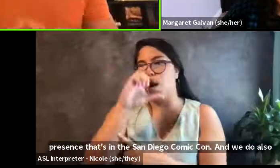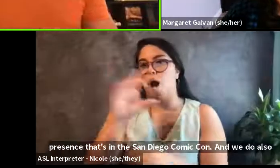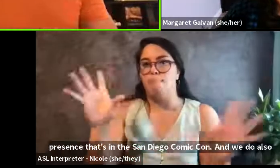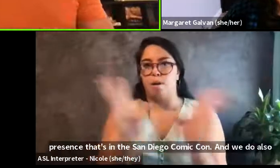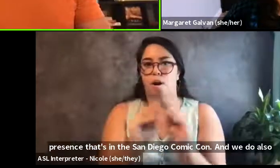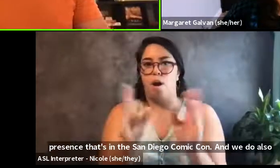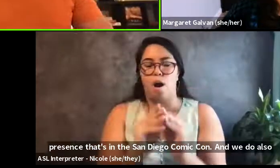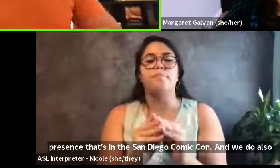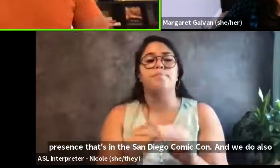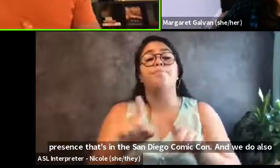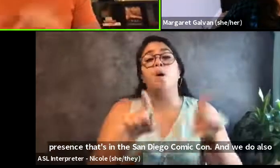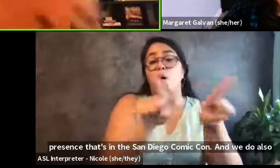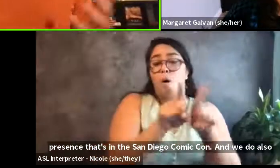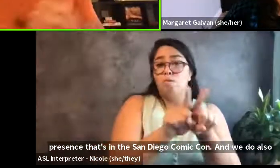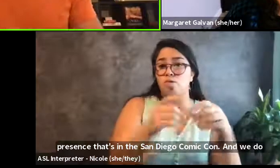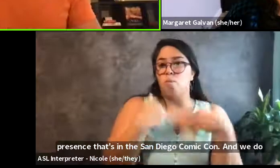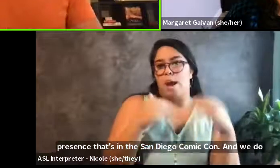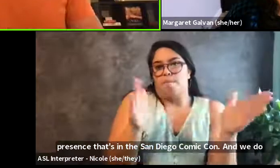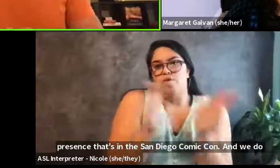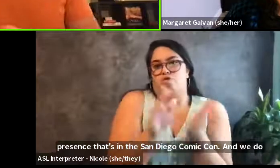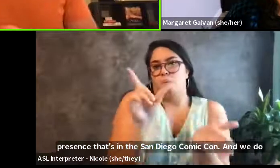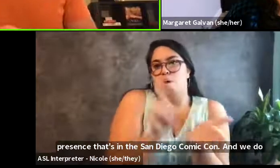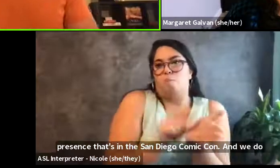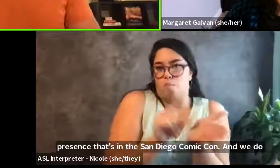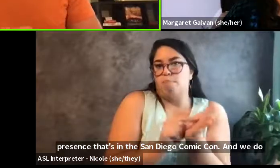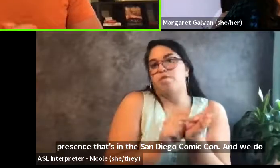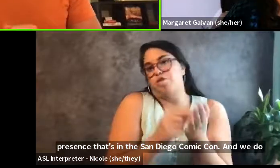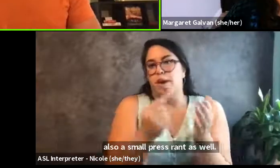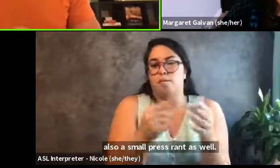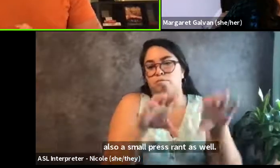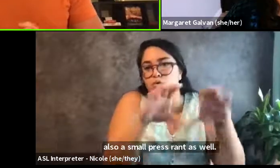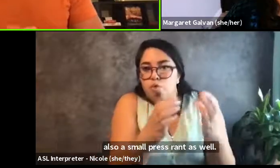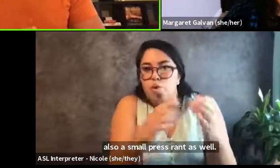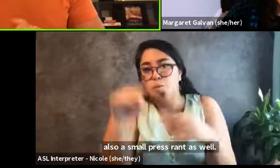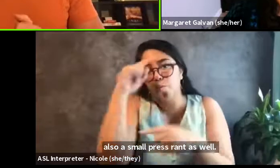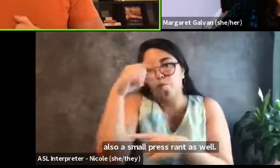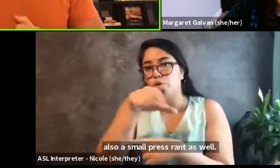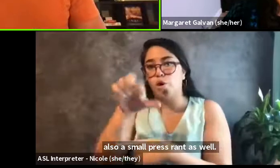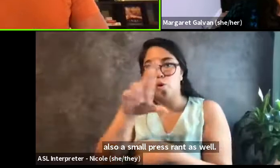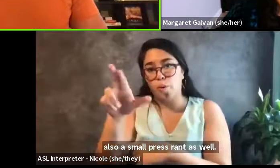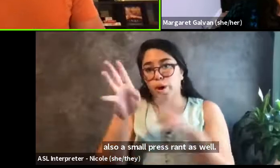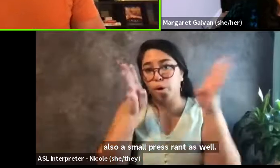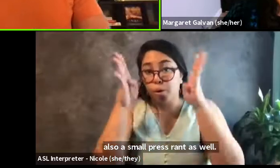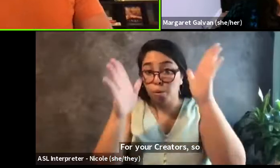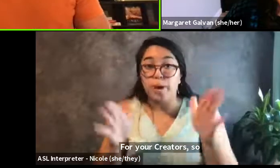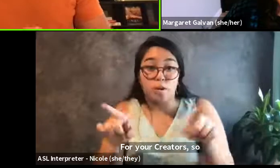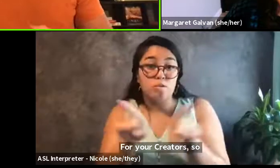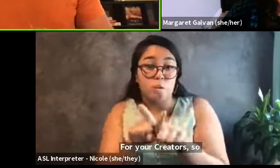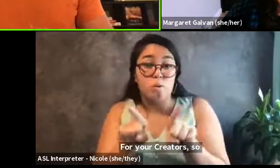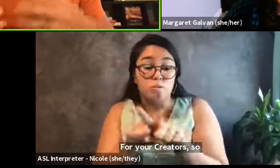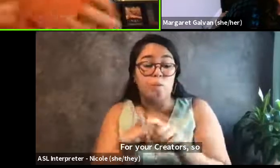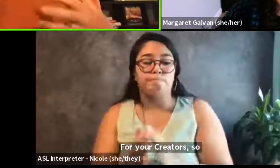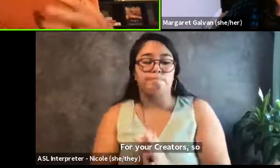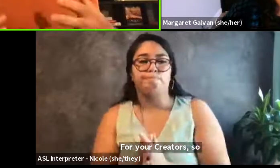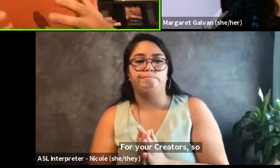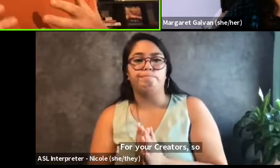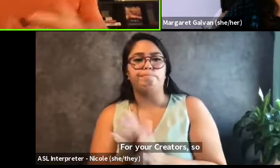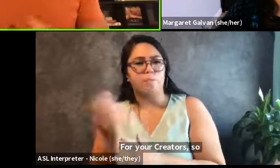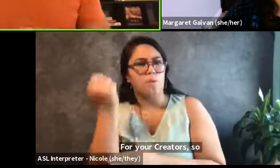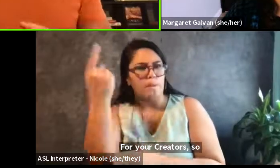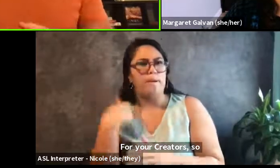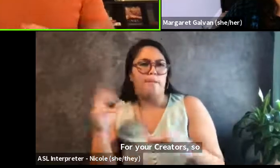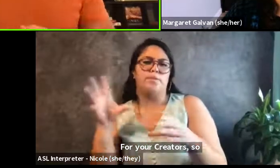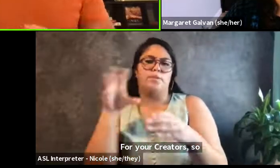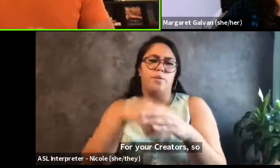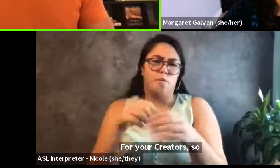a, um, a small press grant as well for queer, uh, creators. So, um, I had been involved with them.